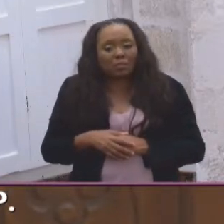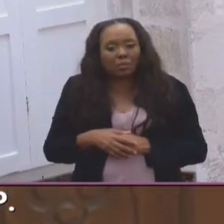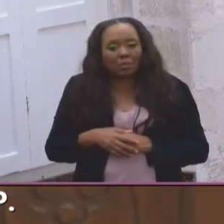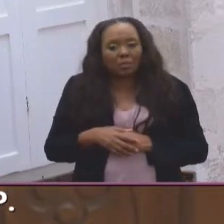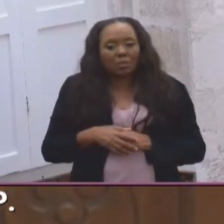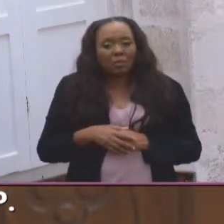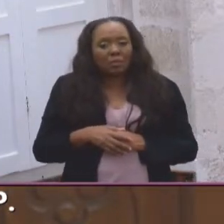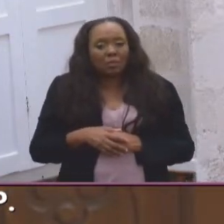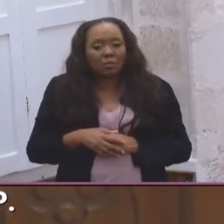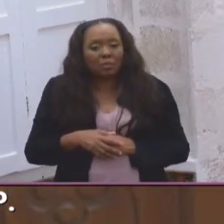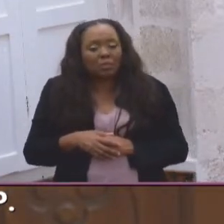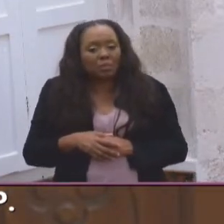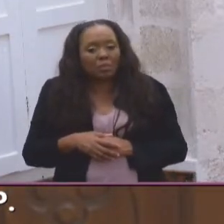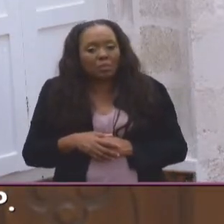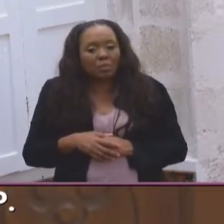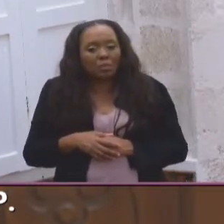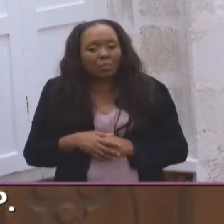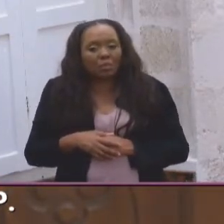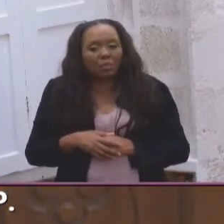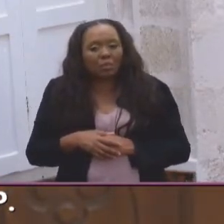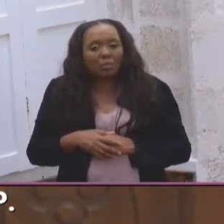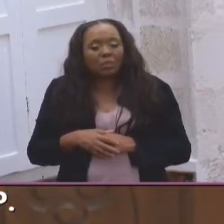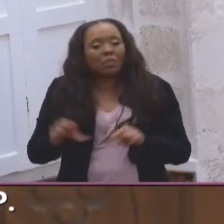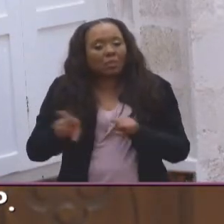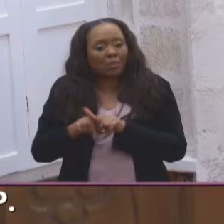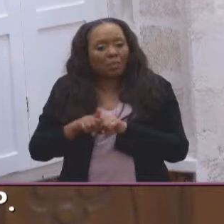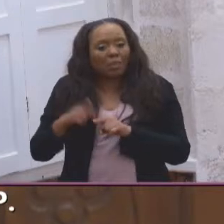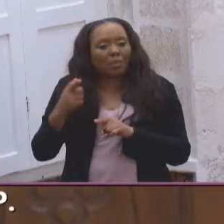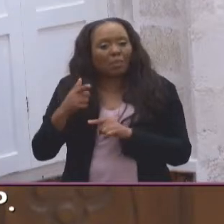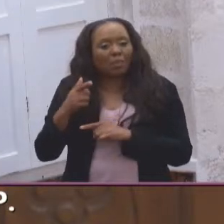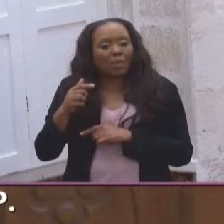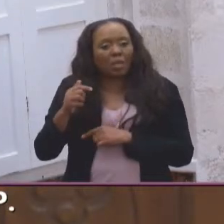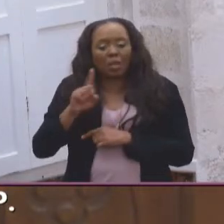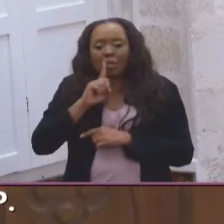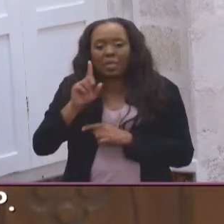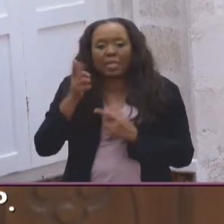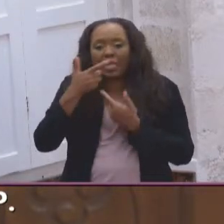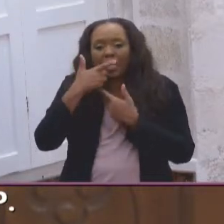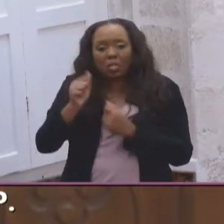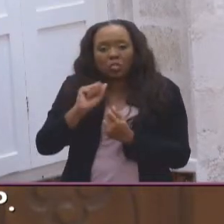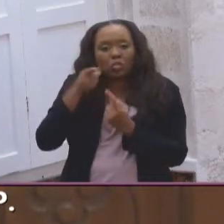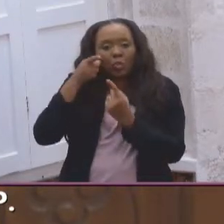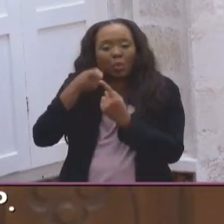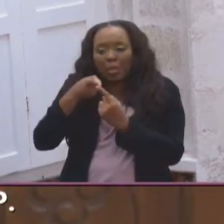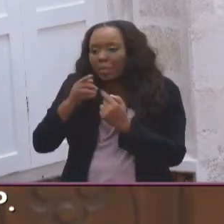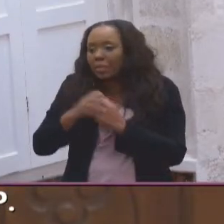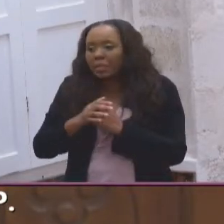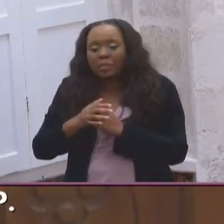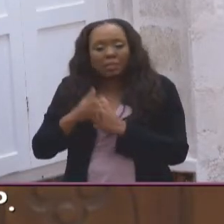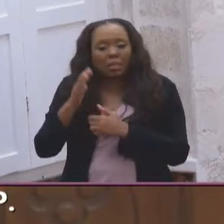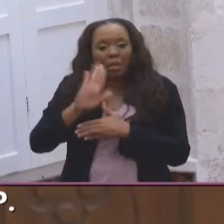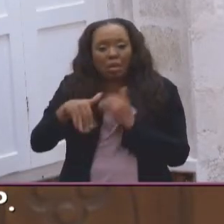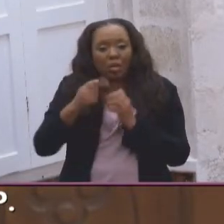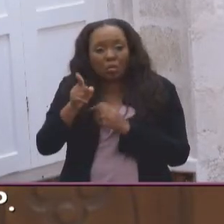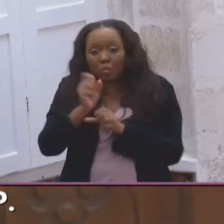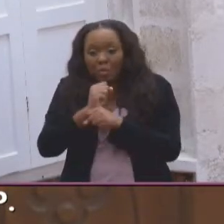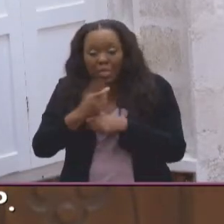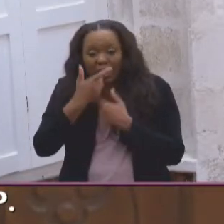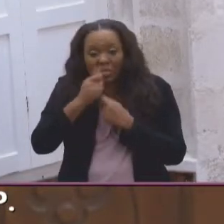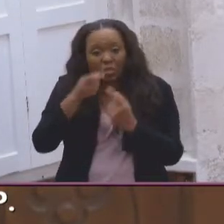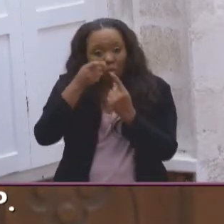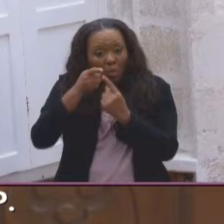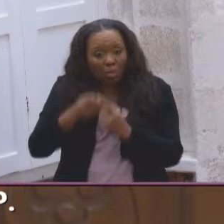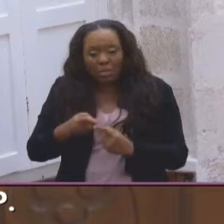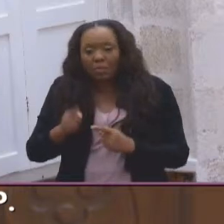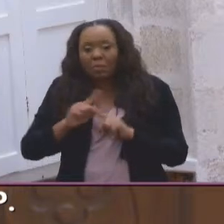perhaps merits some further discussion. But all in all, I want to thank you all for your words